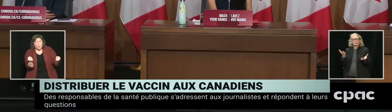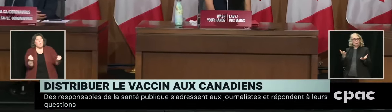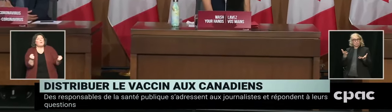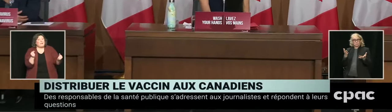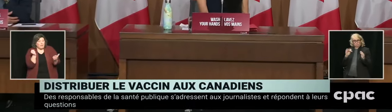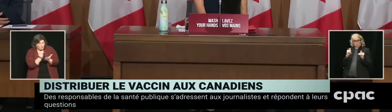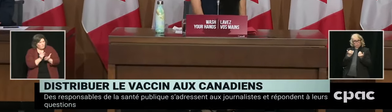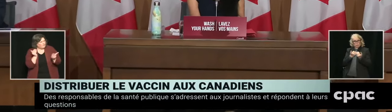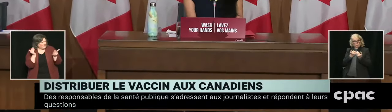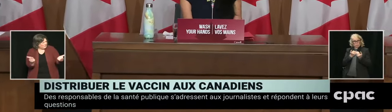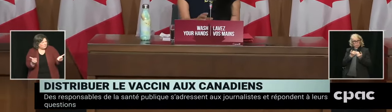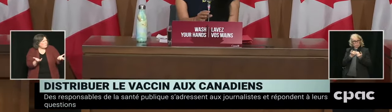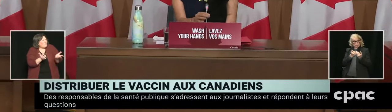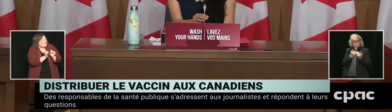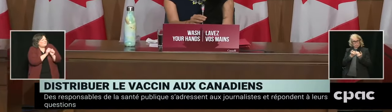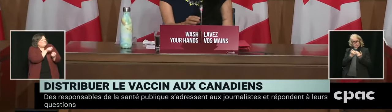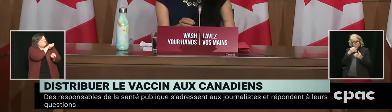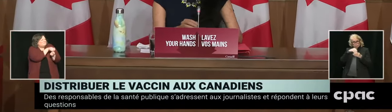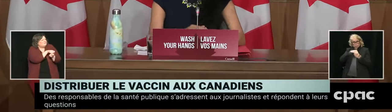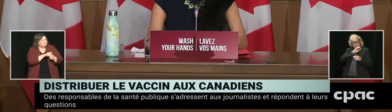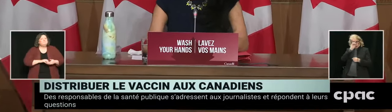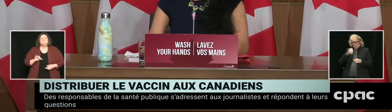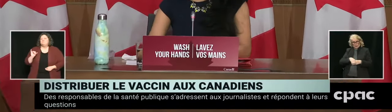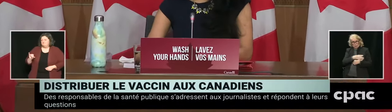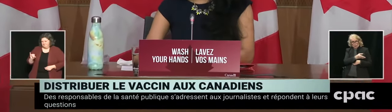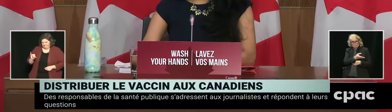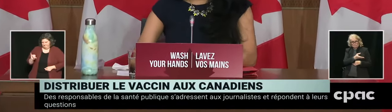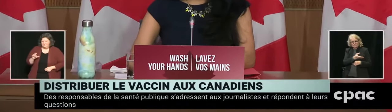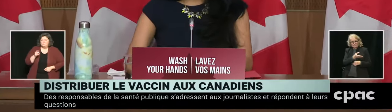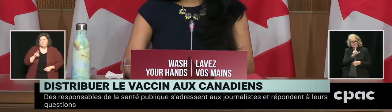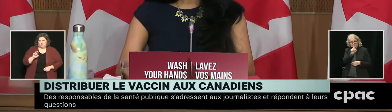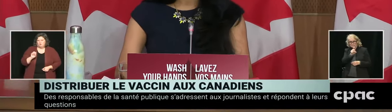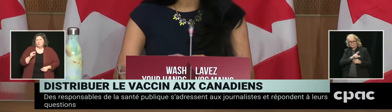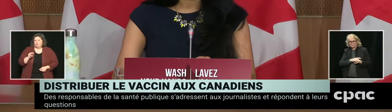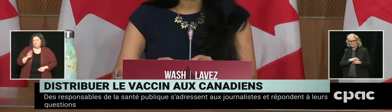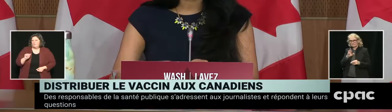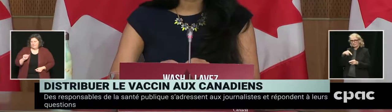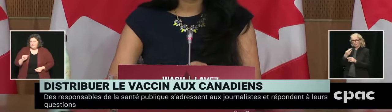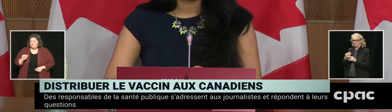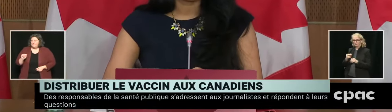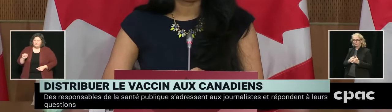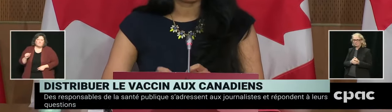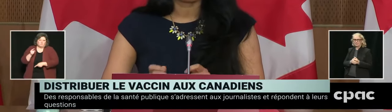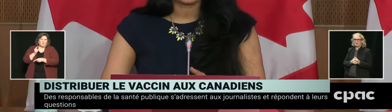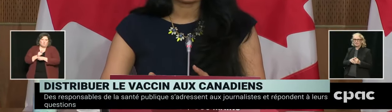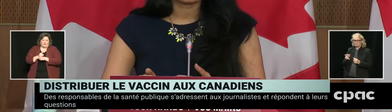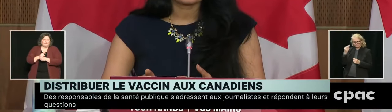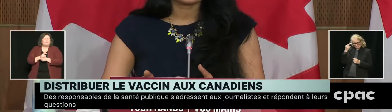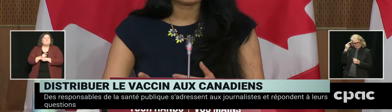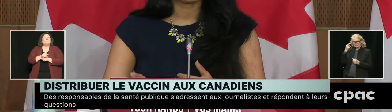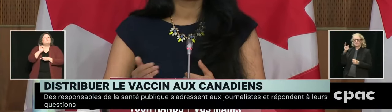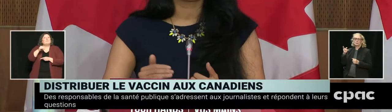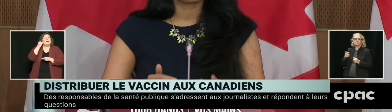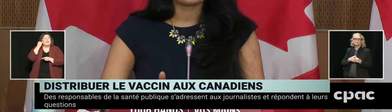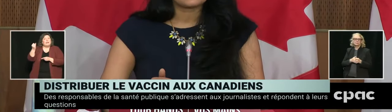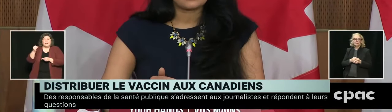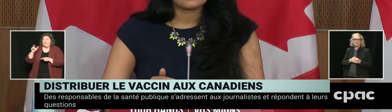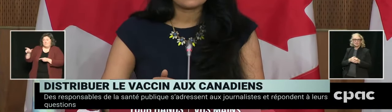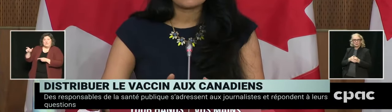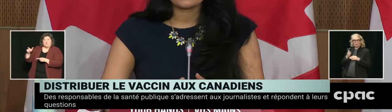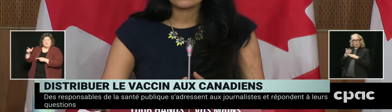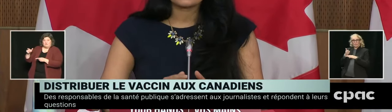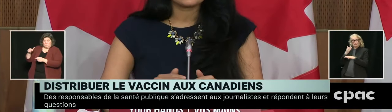work. Sure. So this is Supriya Sharma. I'll start on that. So yeah, you're right. So the pre-positioning allows it to be imported